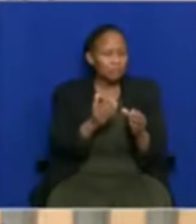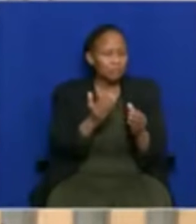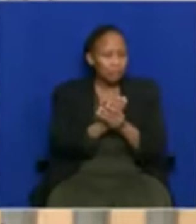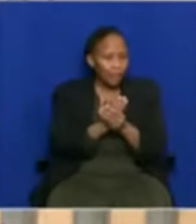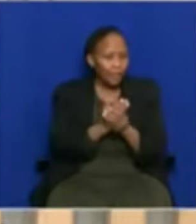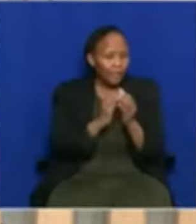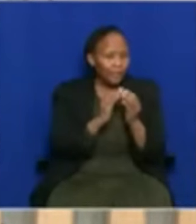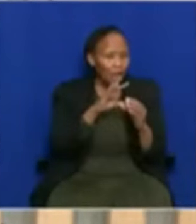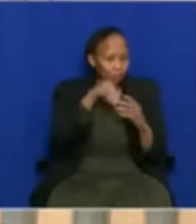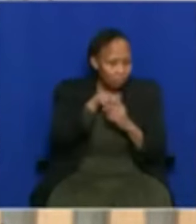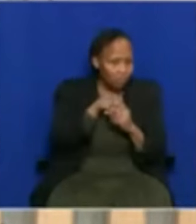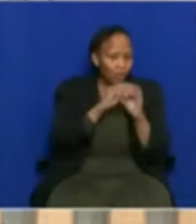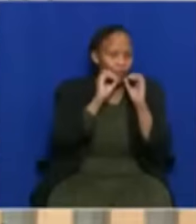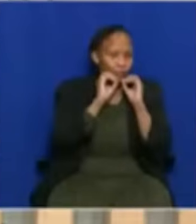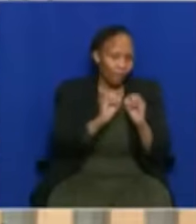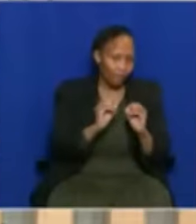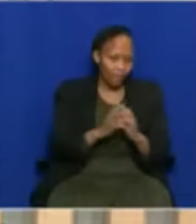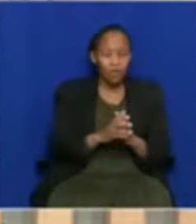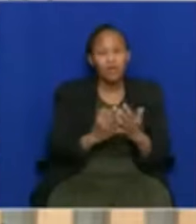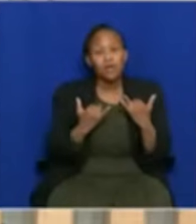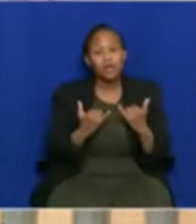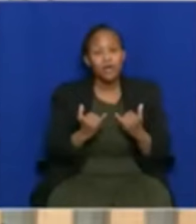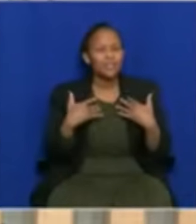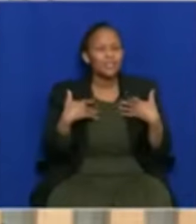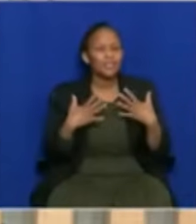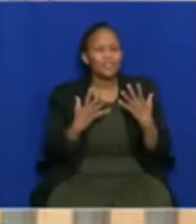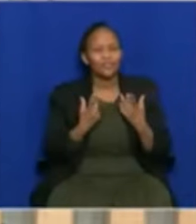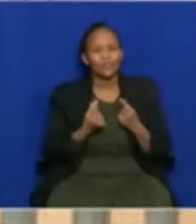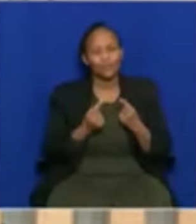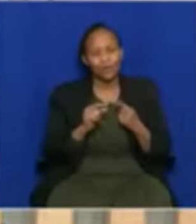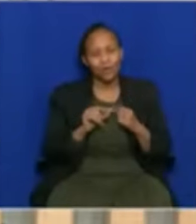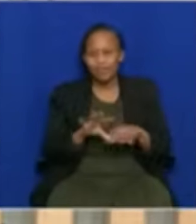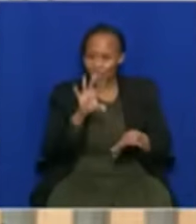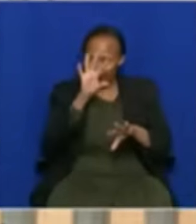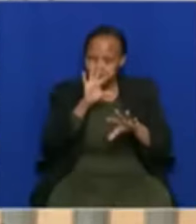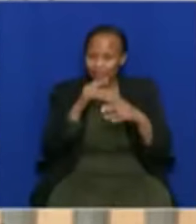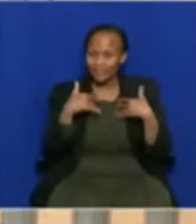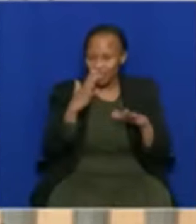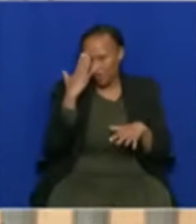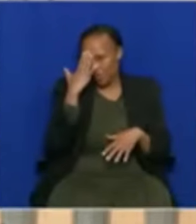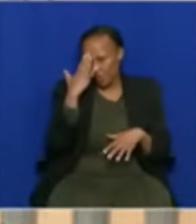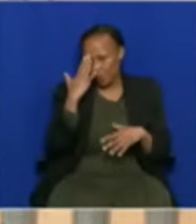This is where they landed on the 11th of December.